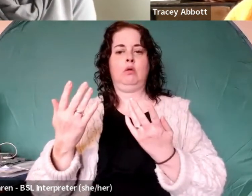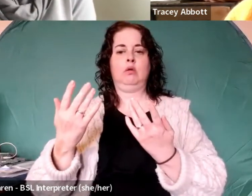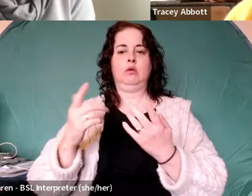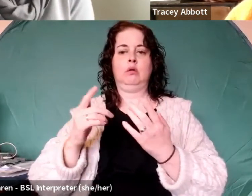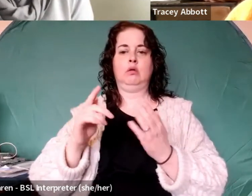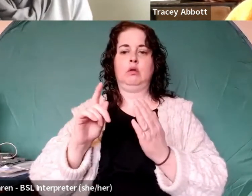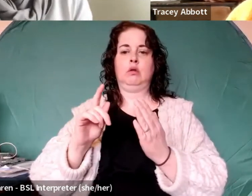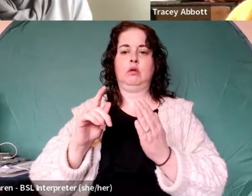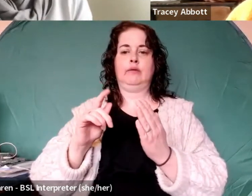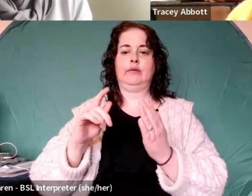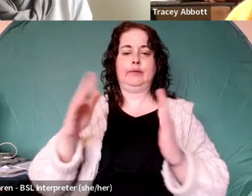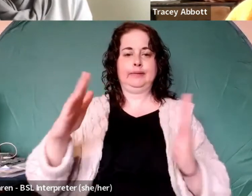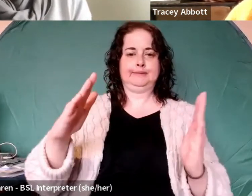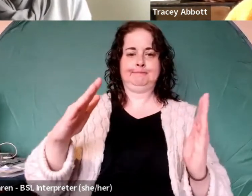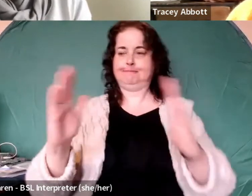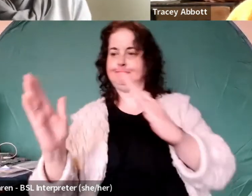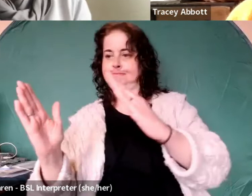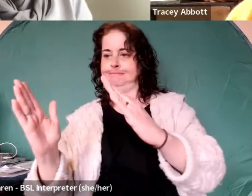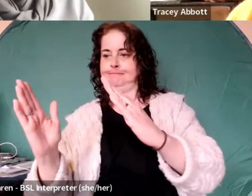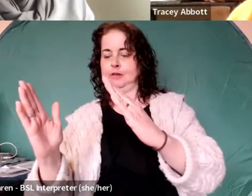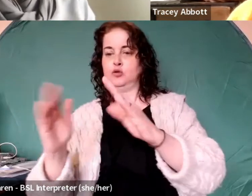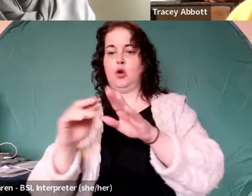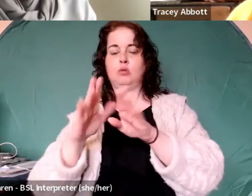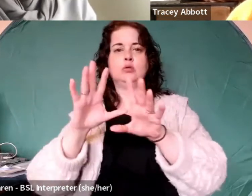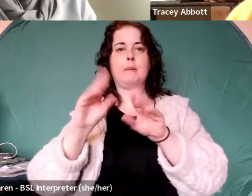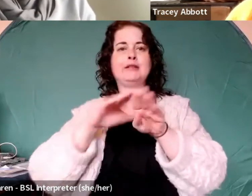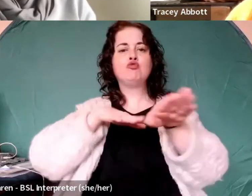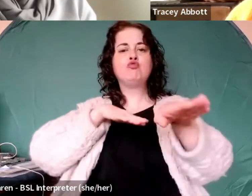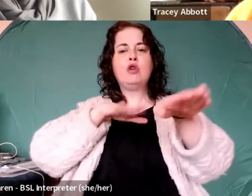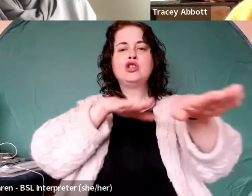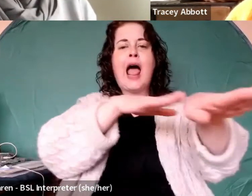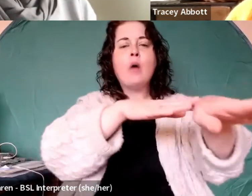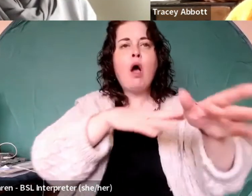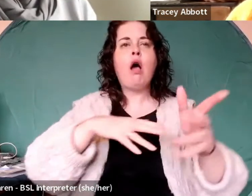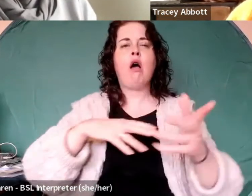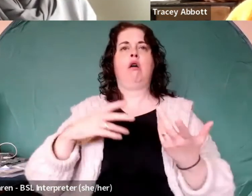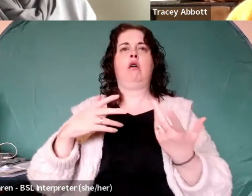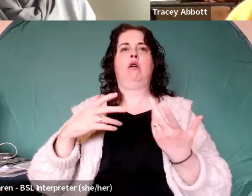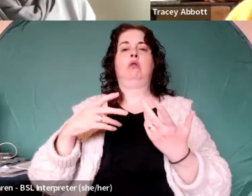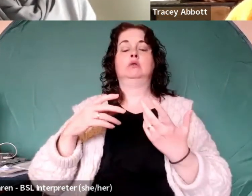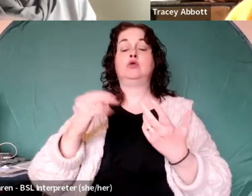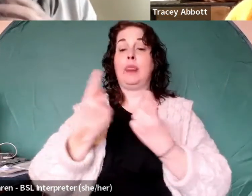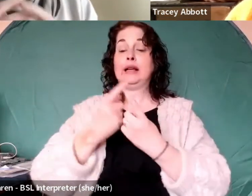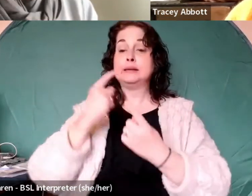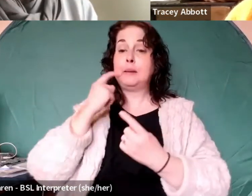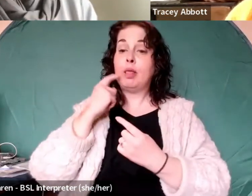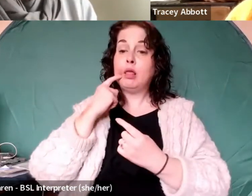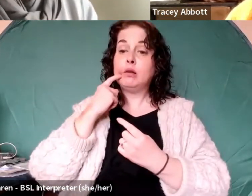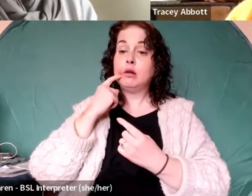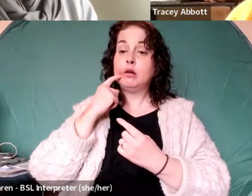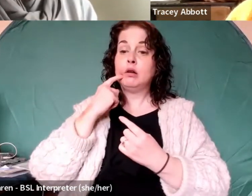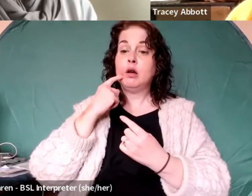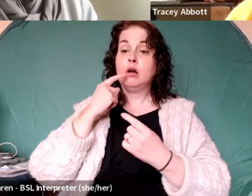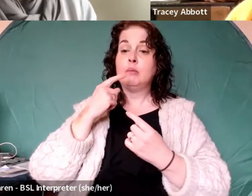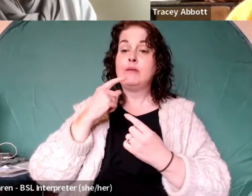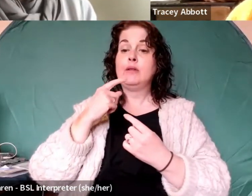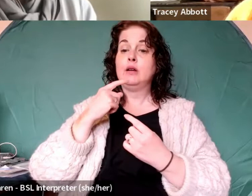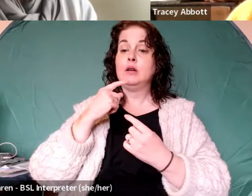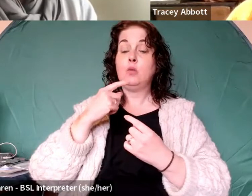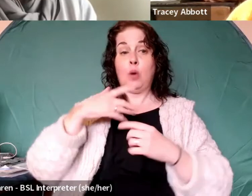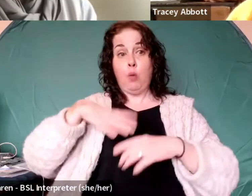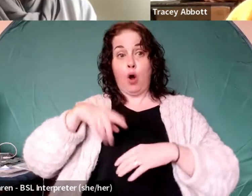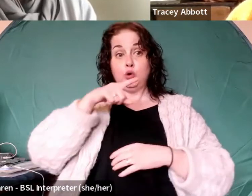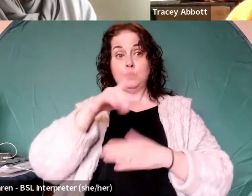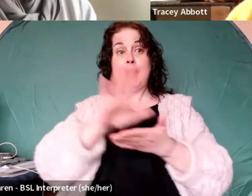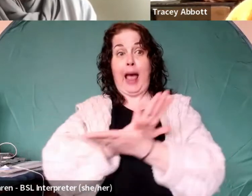late and going home late so you miss the rush hour traffic, or whatever it might be. It's usually something fairly simple. But if we phrase it in that way, we want you to